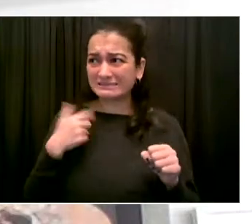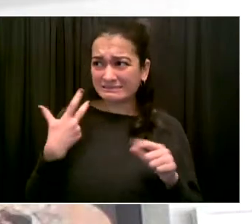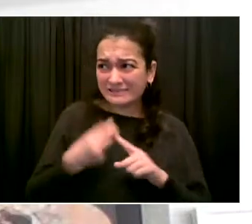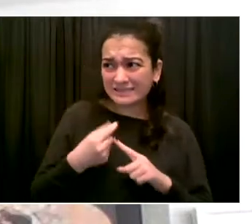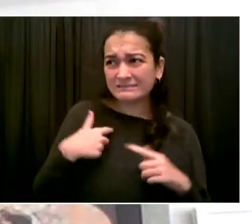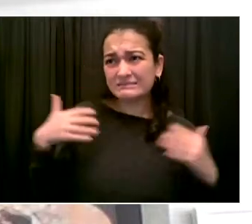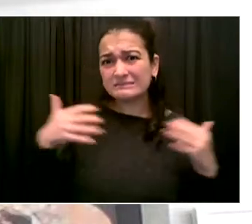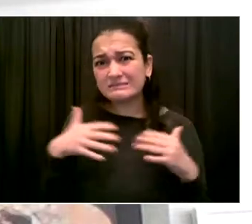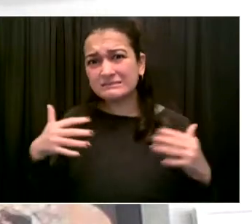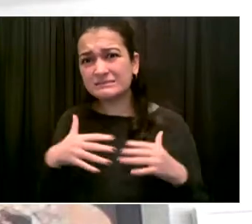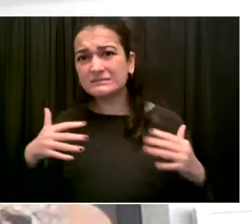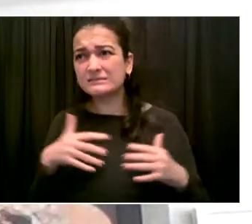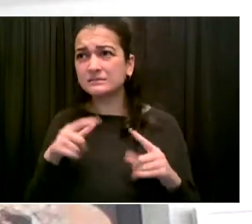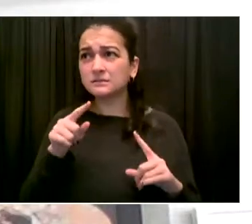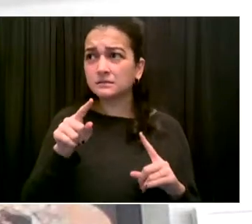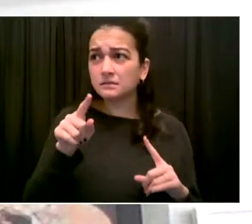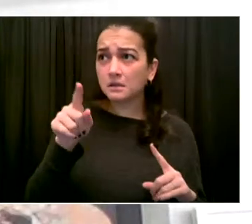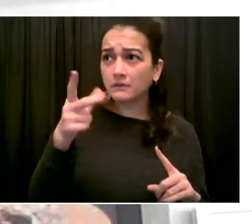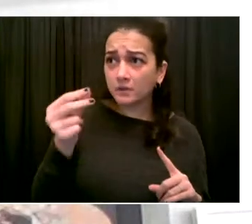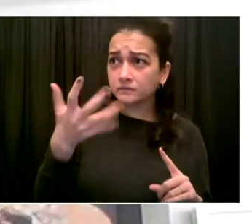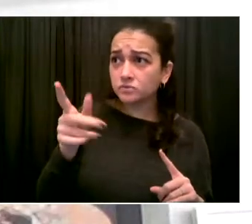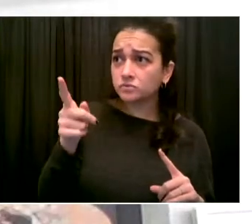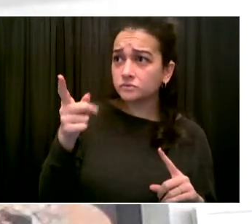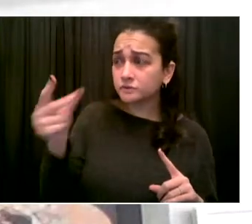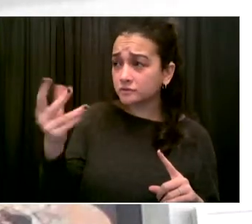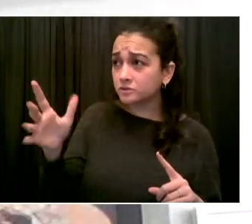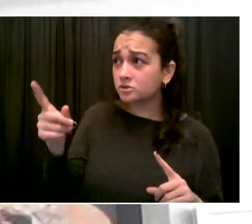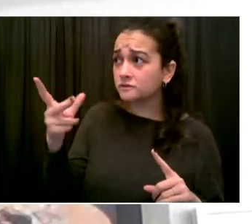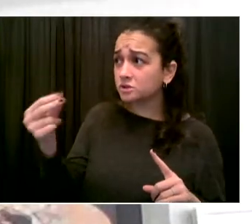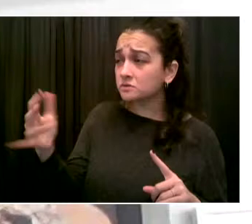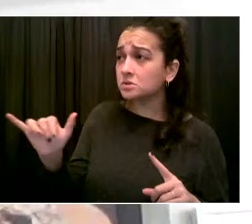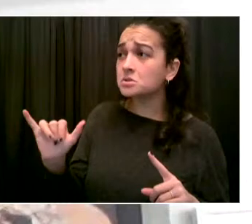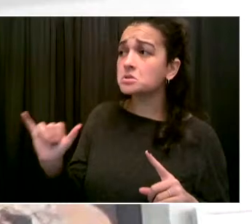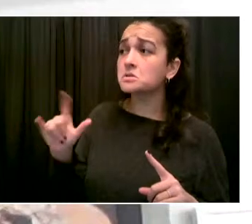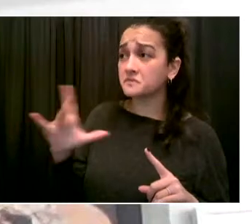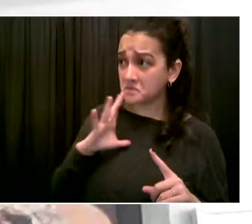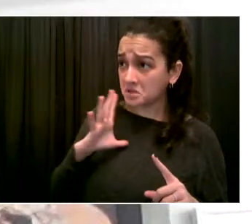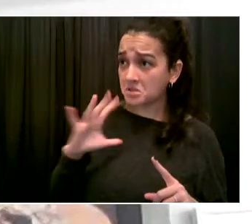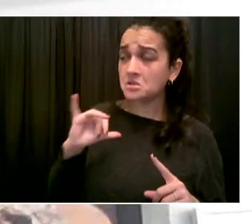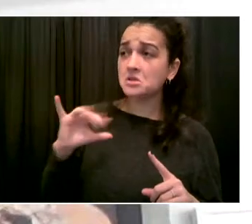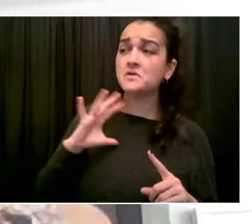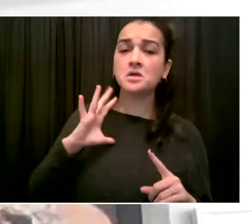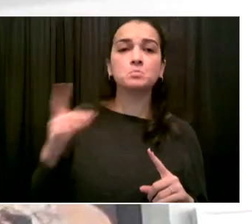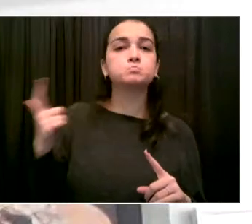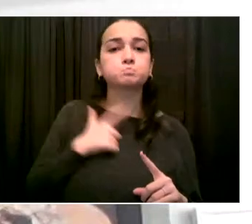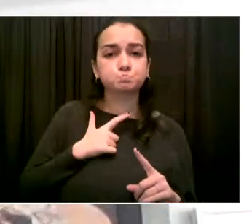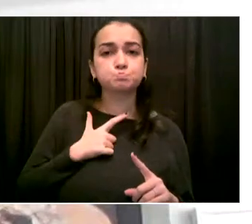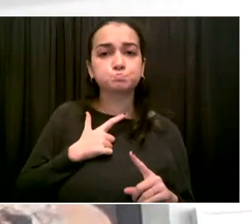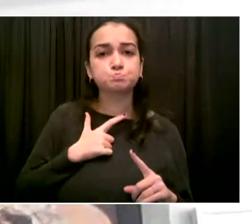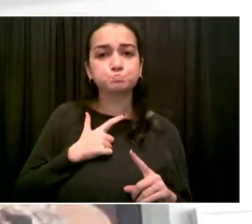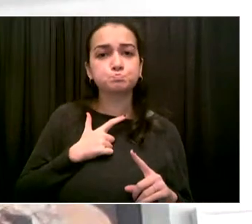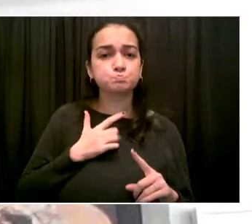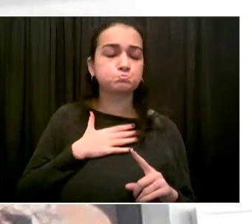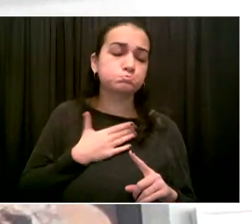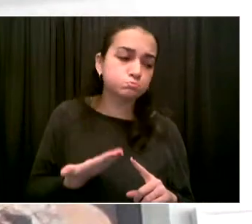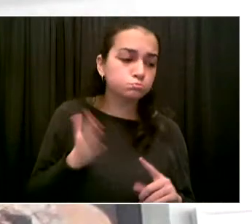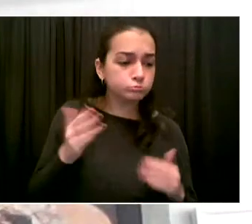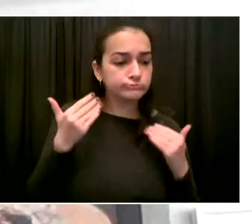that's increasing the number of people around them who were also reluctant. And I really believe that with all of the